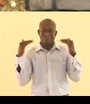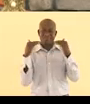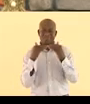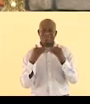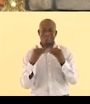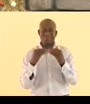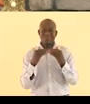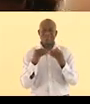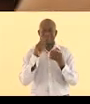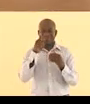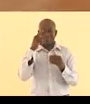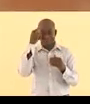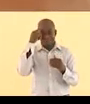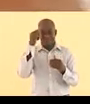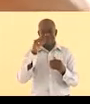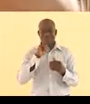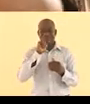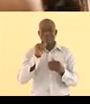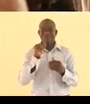true on the social level?